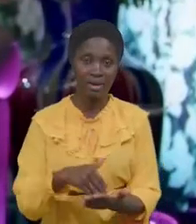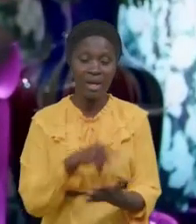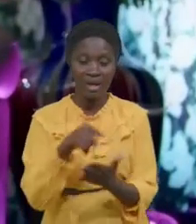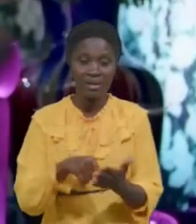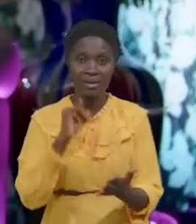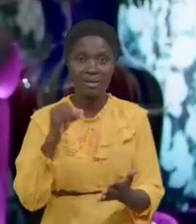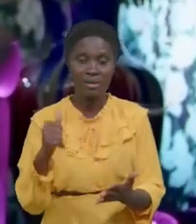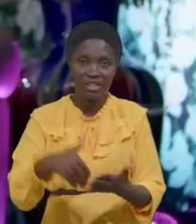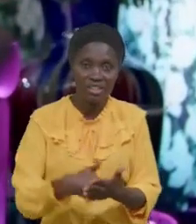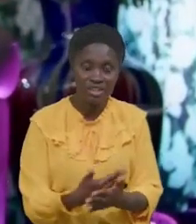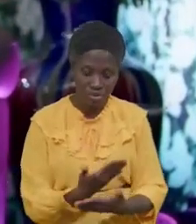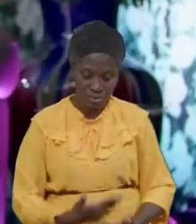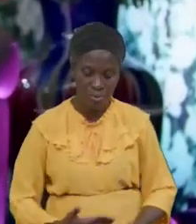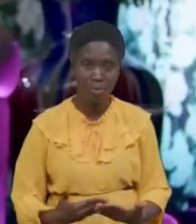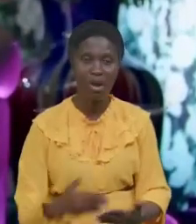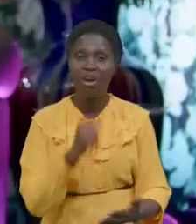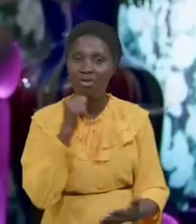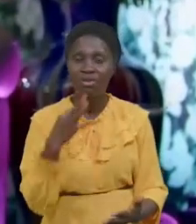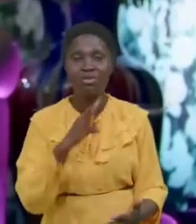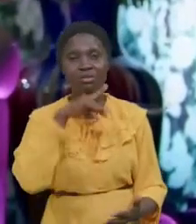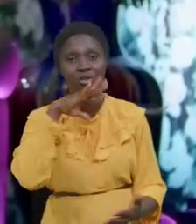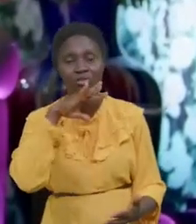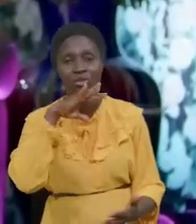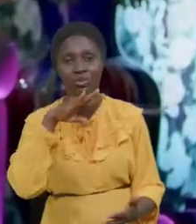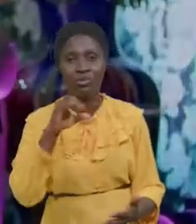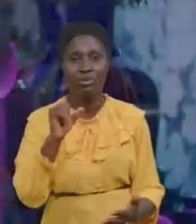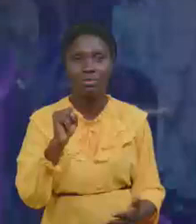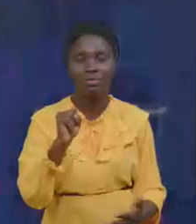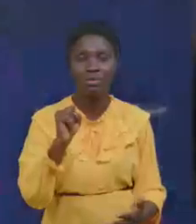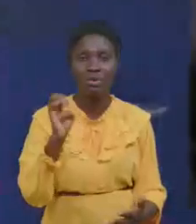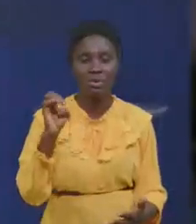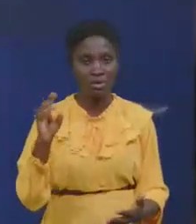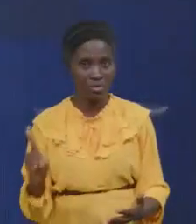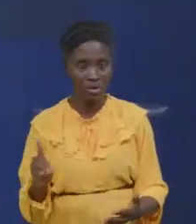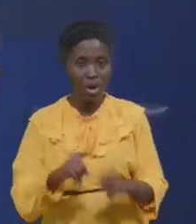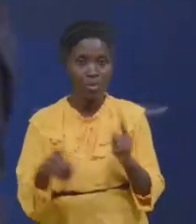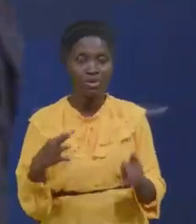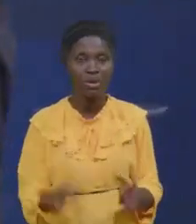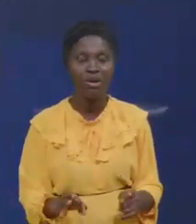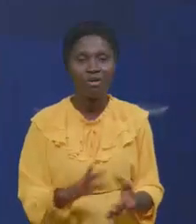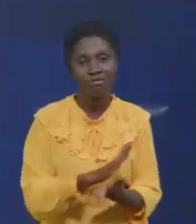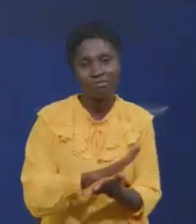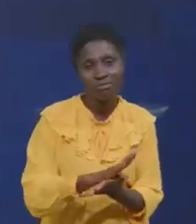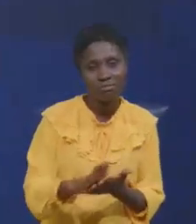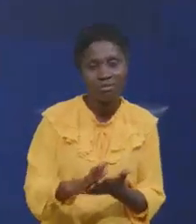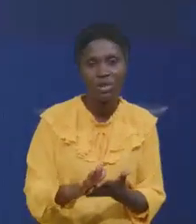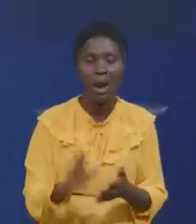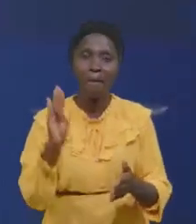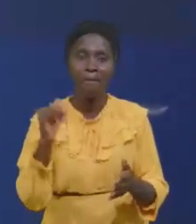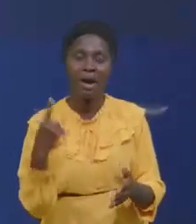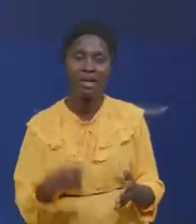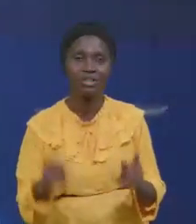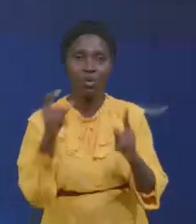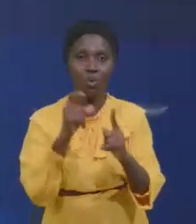birth, not of corruptible seed, but of incorruptible, by the word